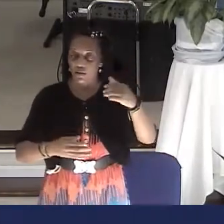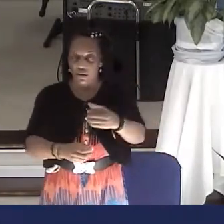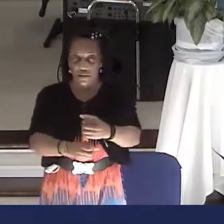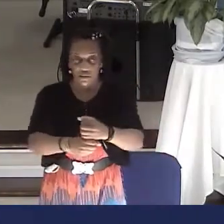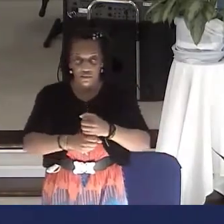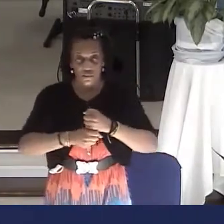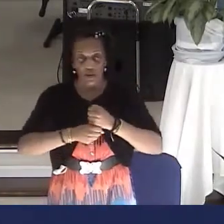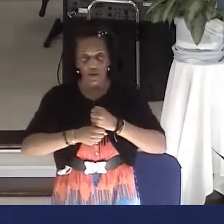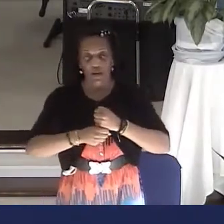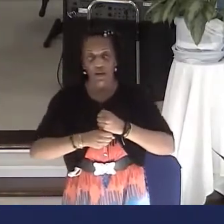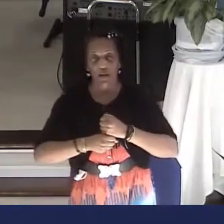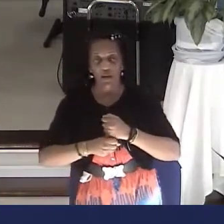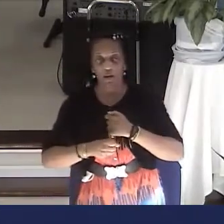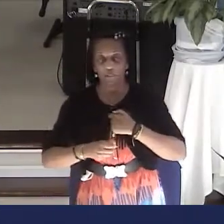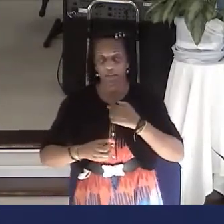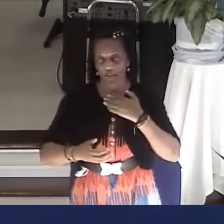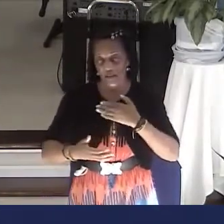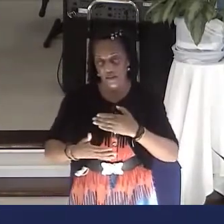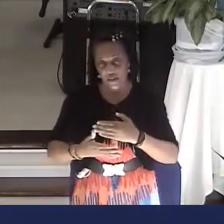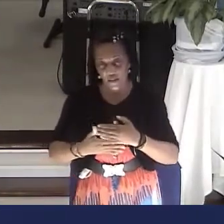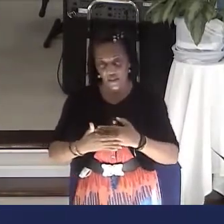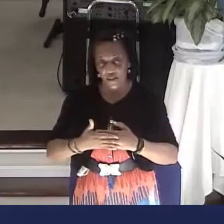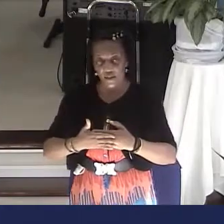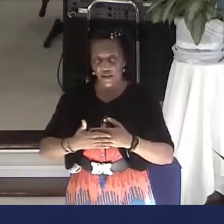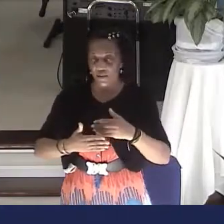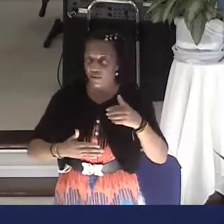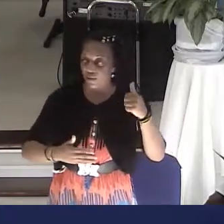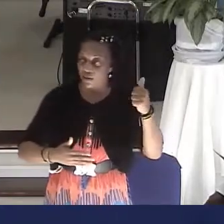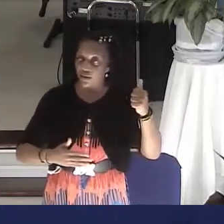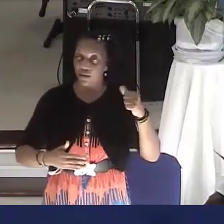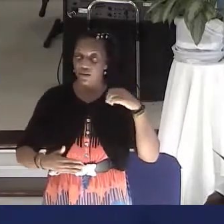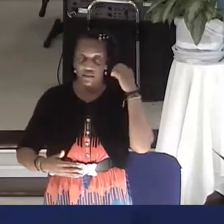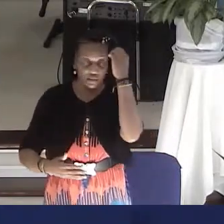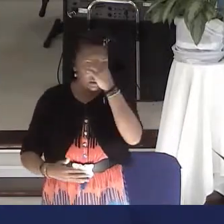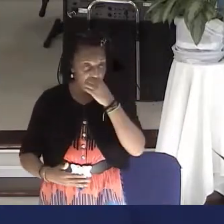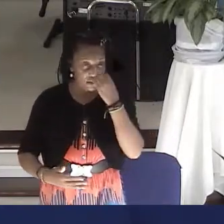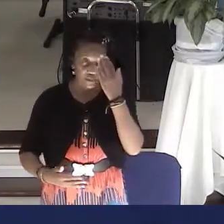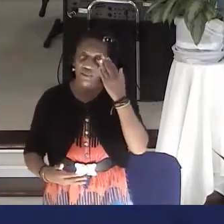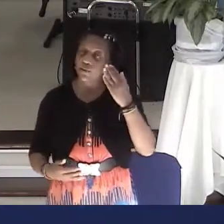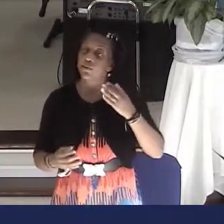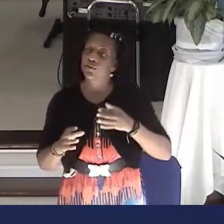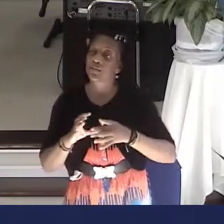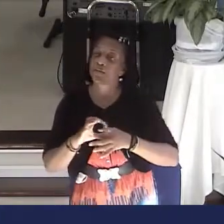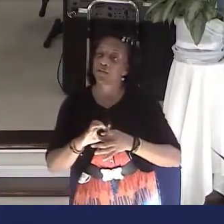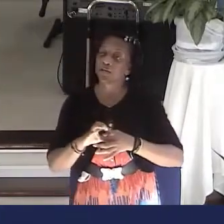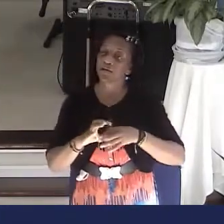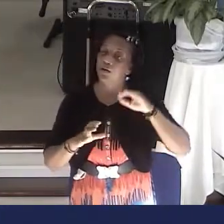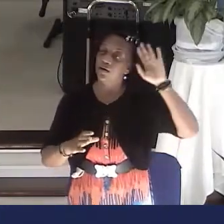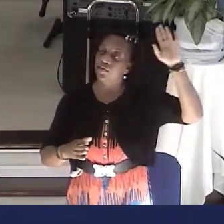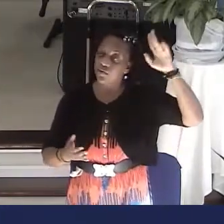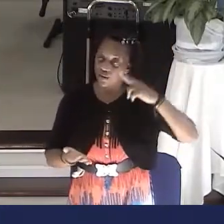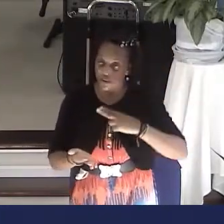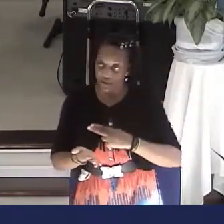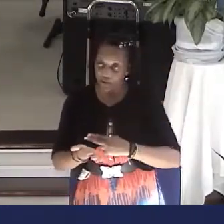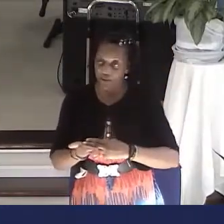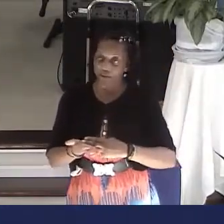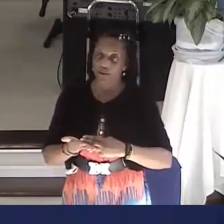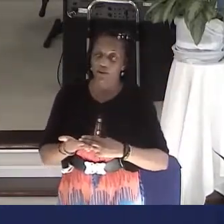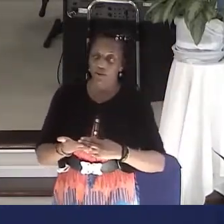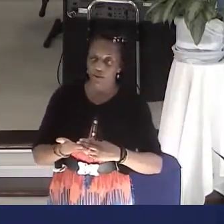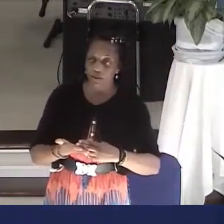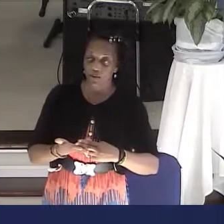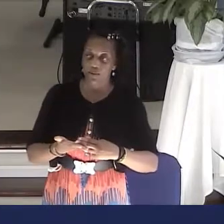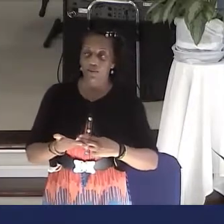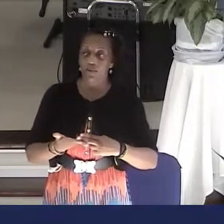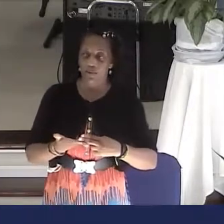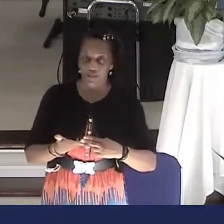nearer, draw me nearer to the beauty of your